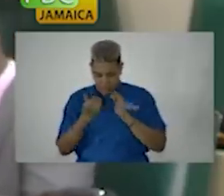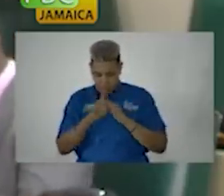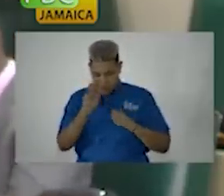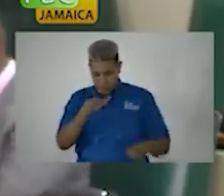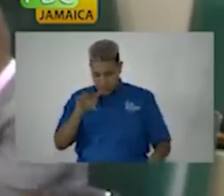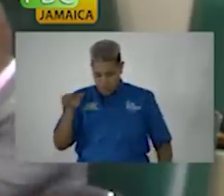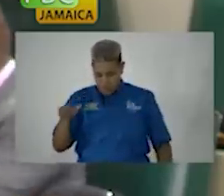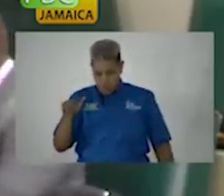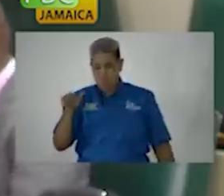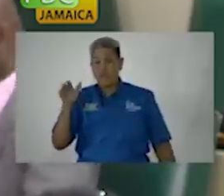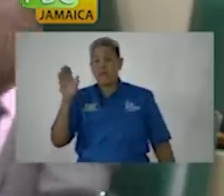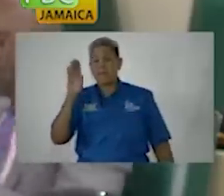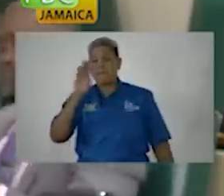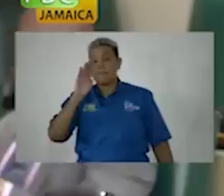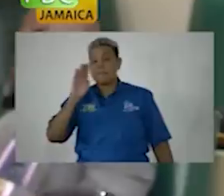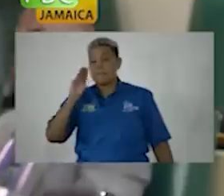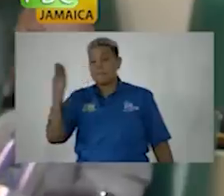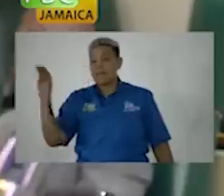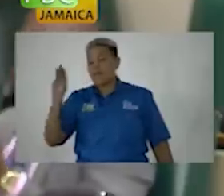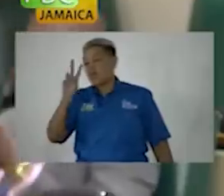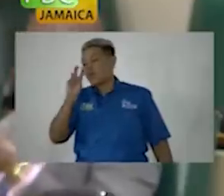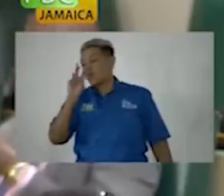with